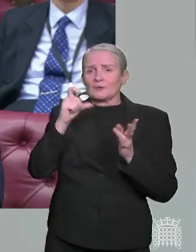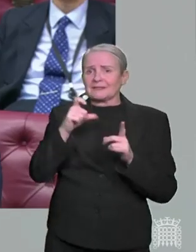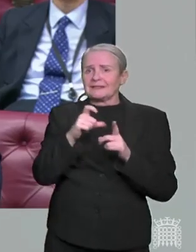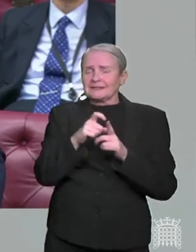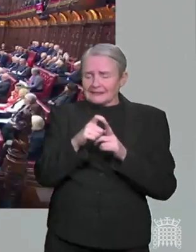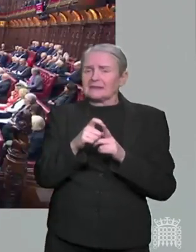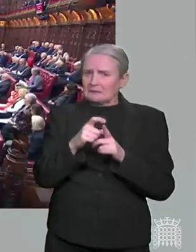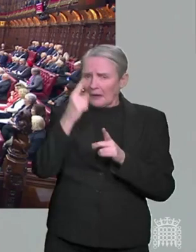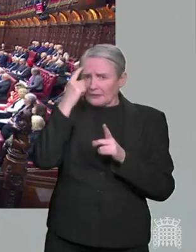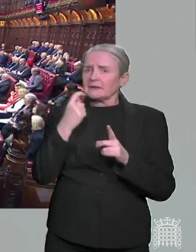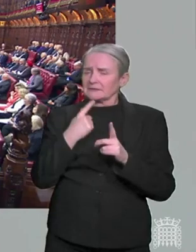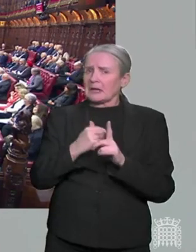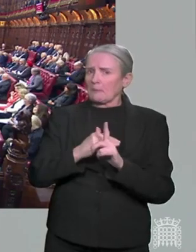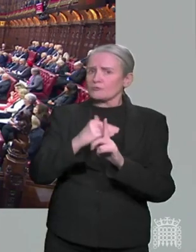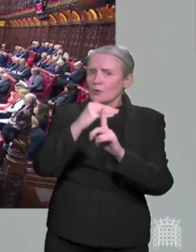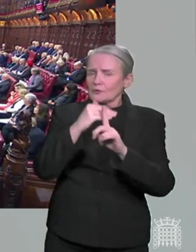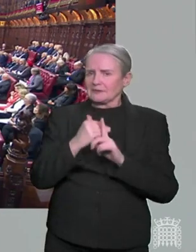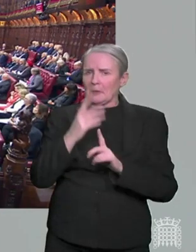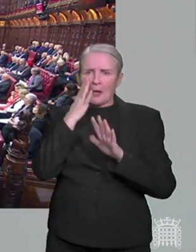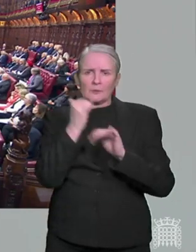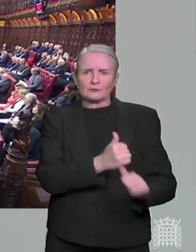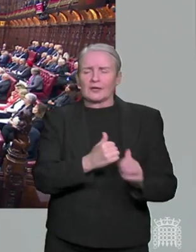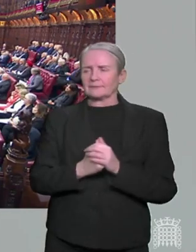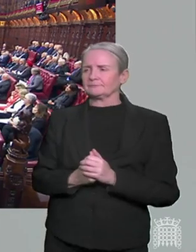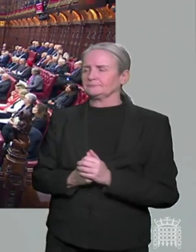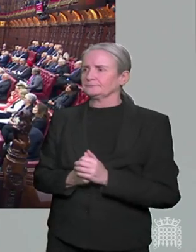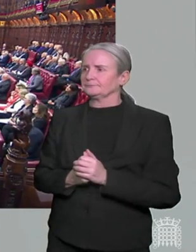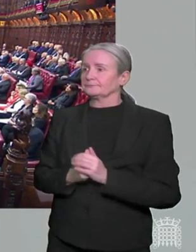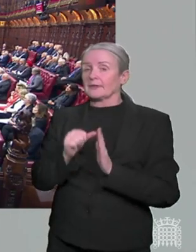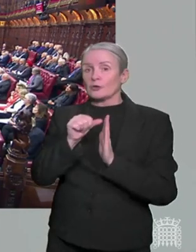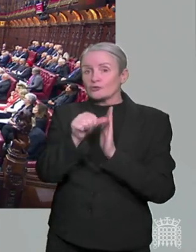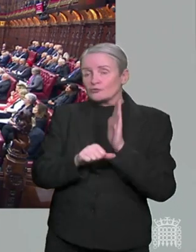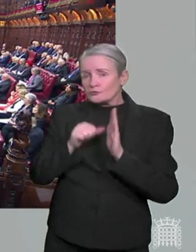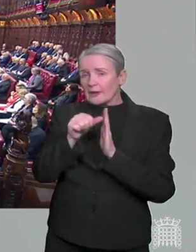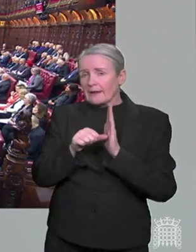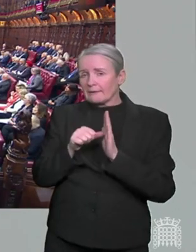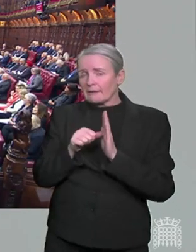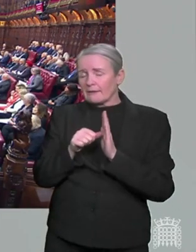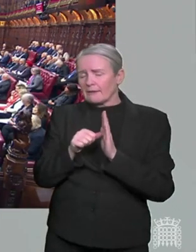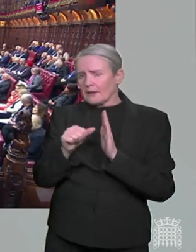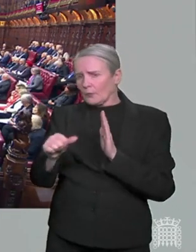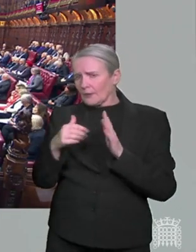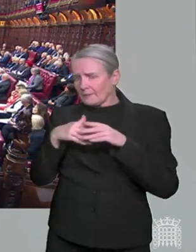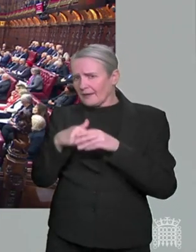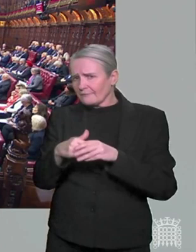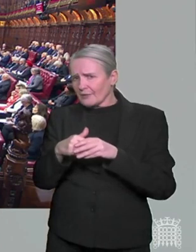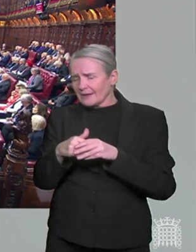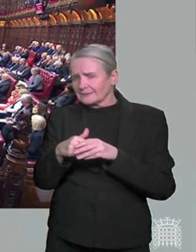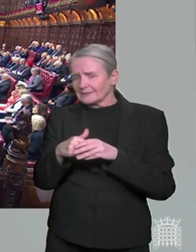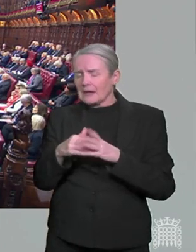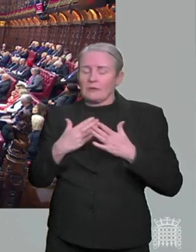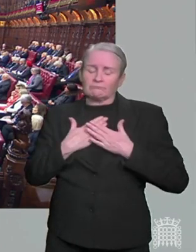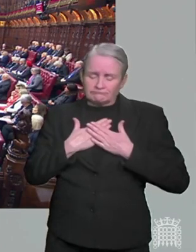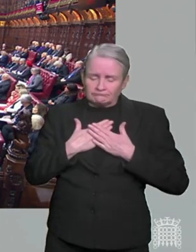on the point he makes. On the question of Sri Lanka, whom my noble friend recognised, and I pay particular thanks to Her Majesty's